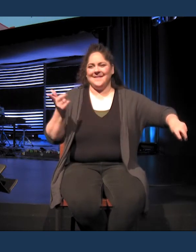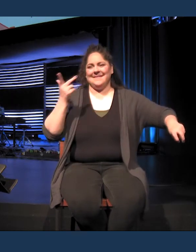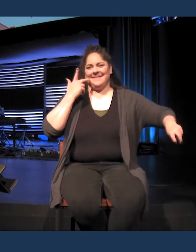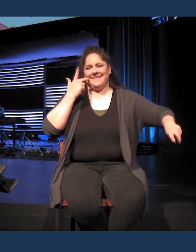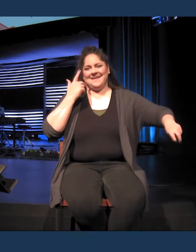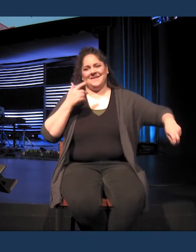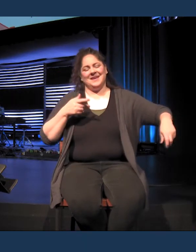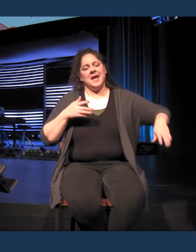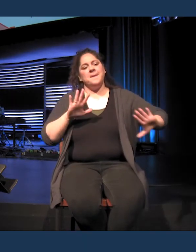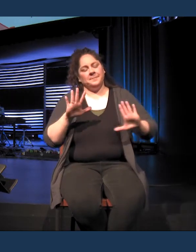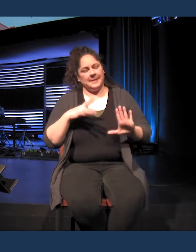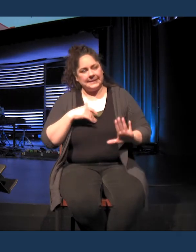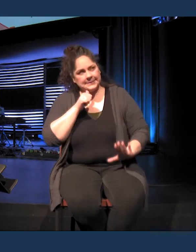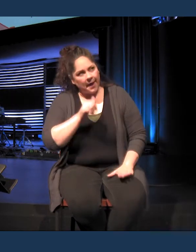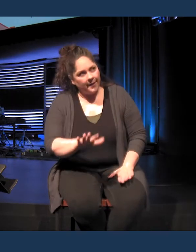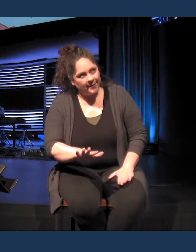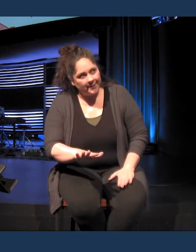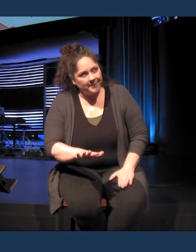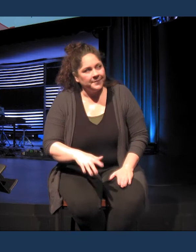But I decided not to.